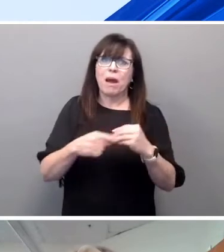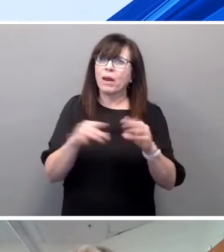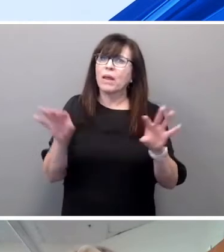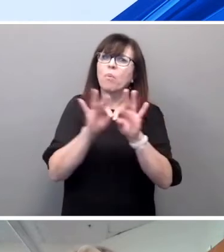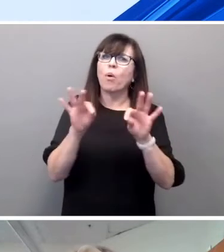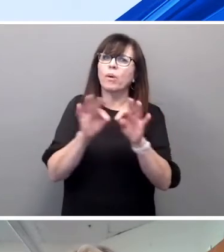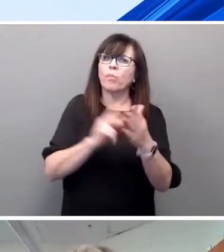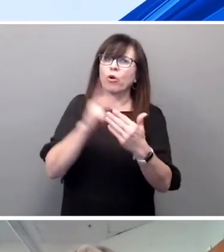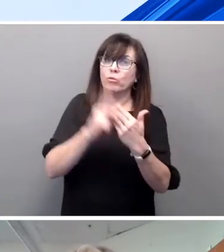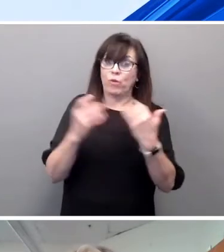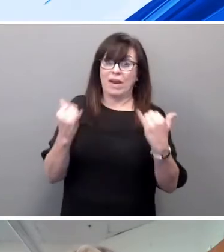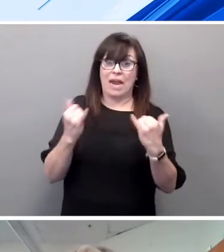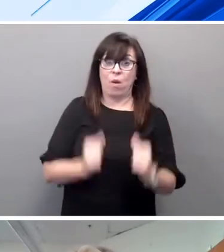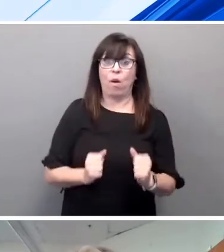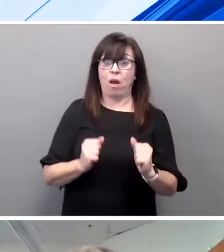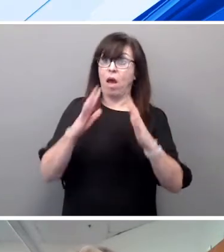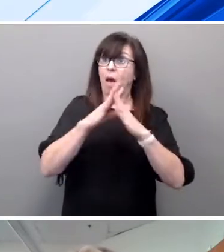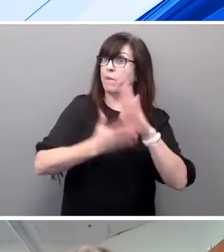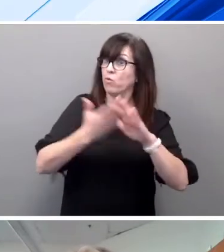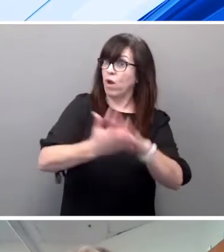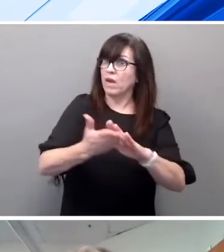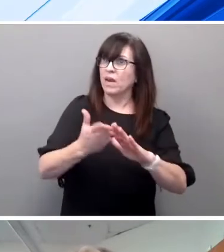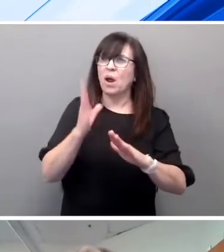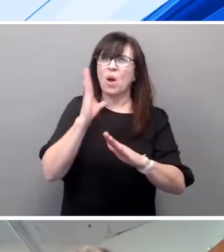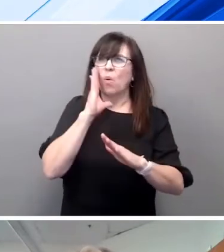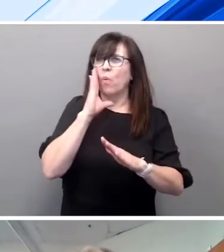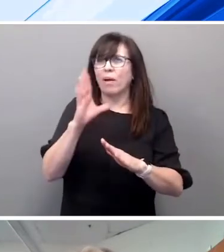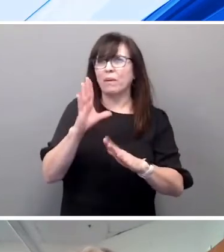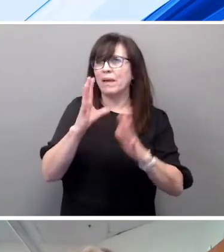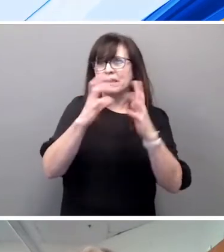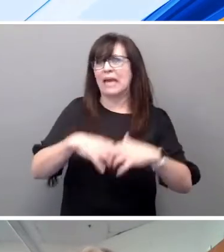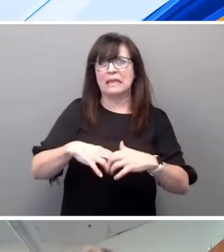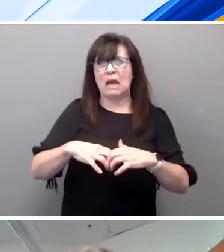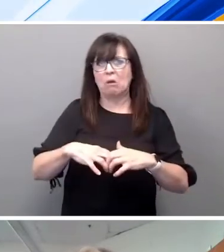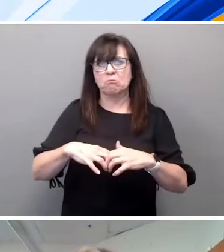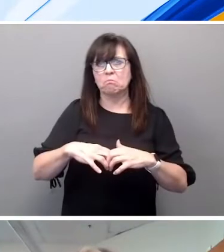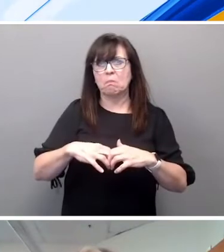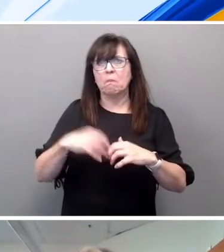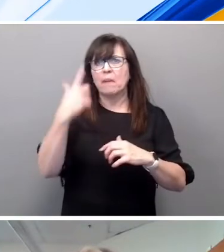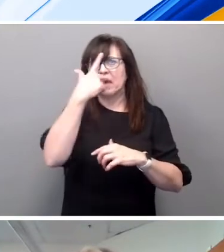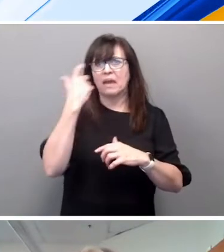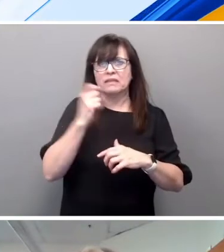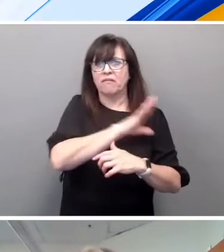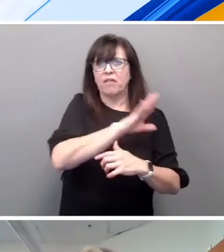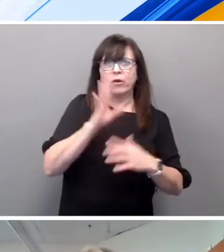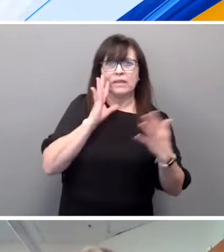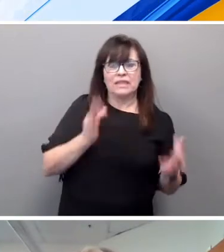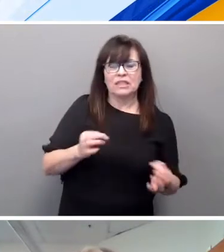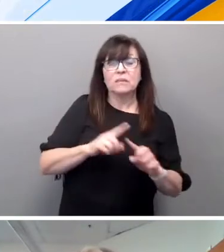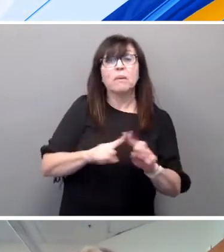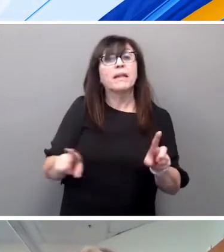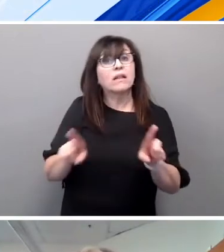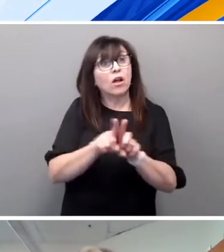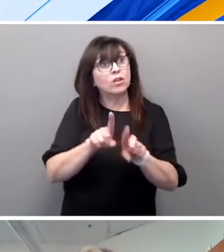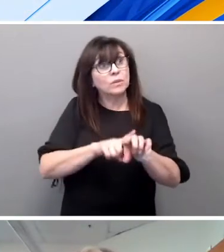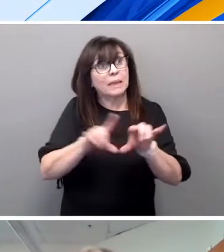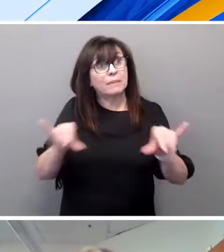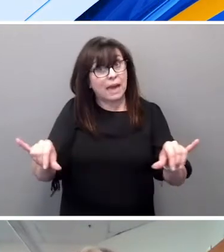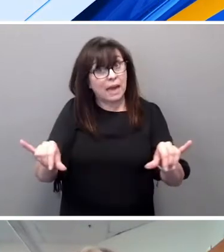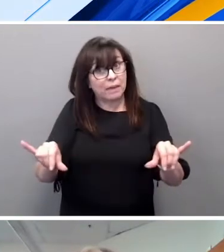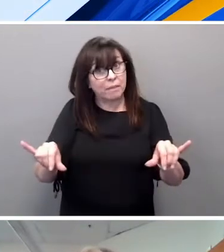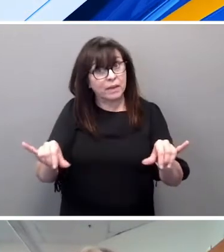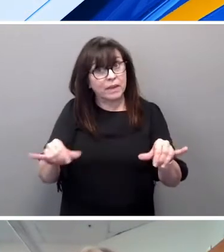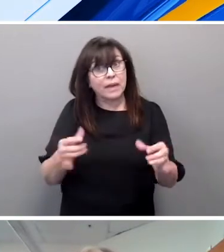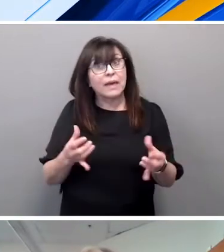we currently have up and running are going to be dismantled as a result of the ruling. But I would also say, same time, that it's still